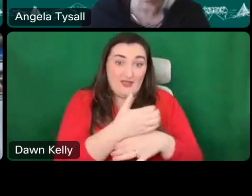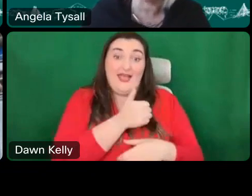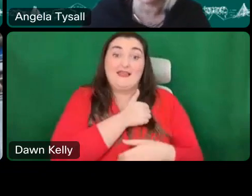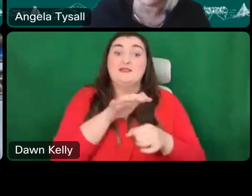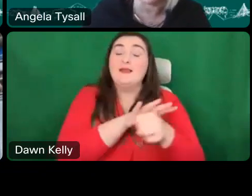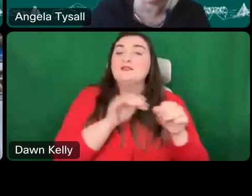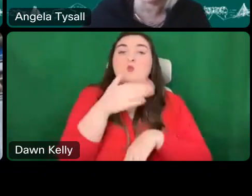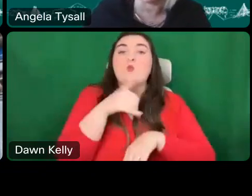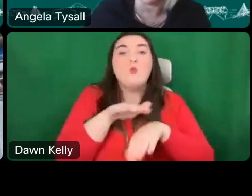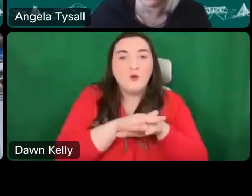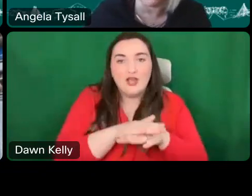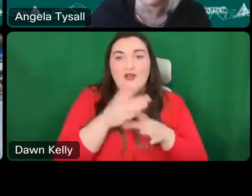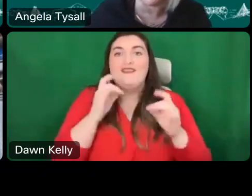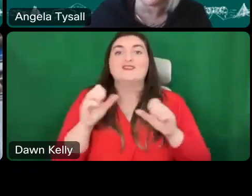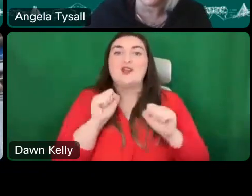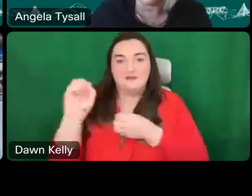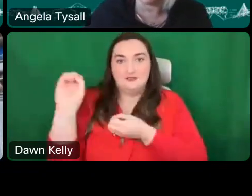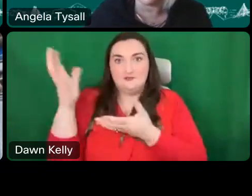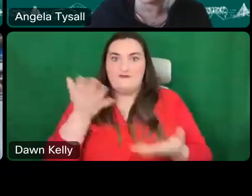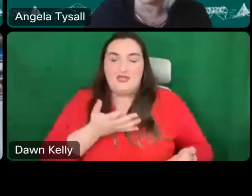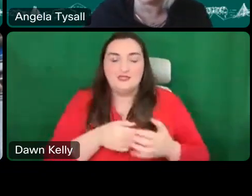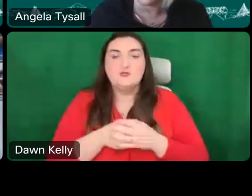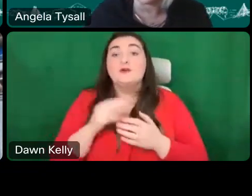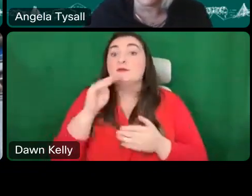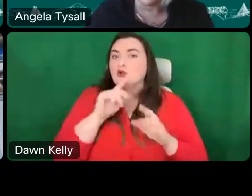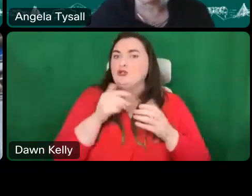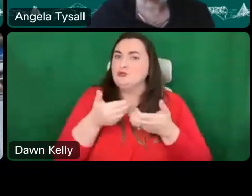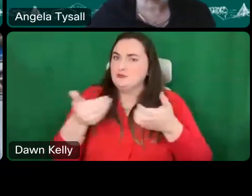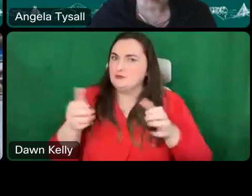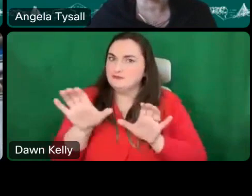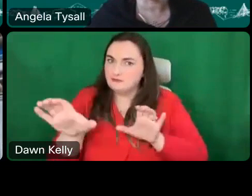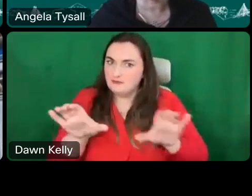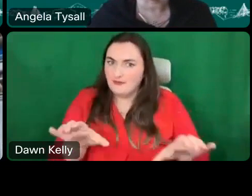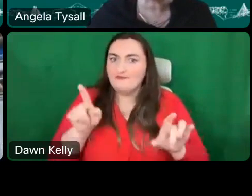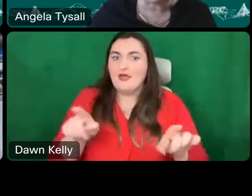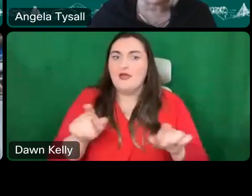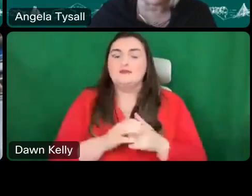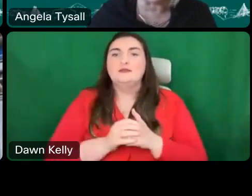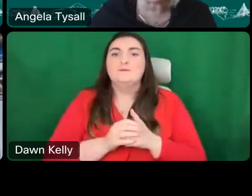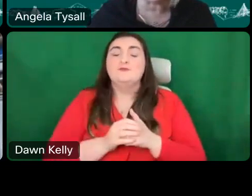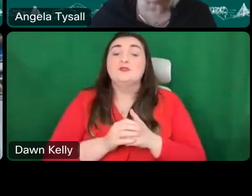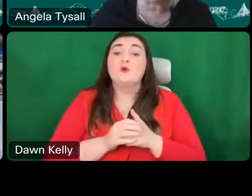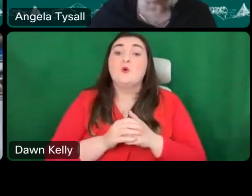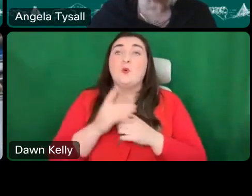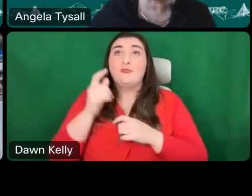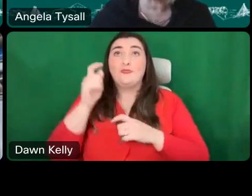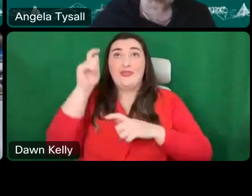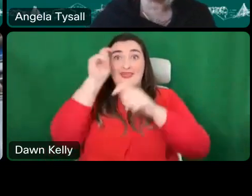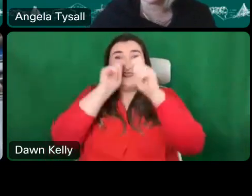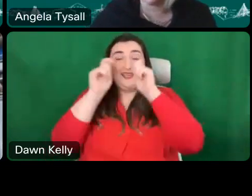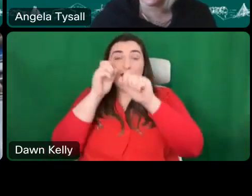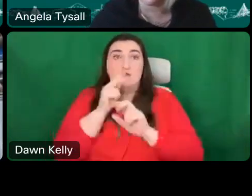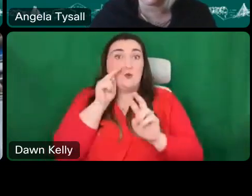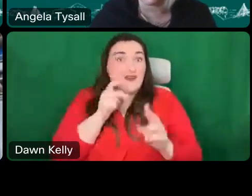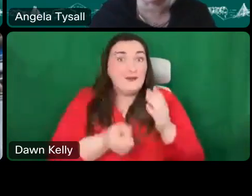service is being provided. So I think it's really important to differentiate that. And I think the thinking behind this notifiable incident was